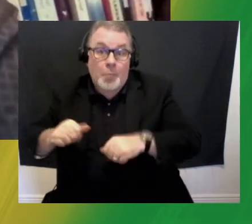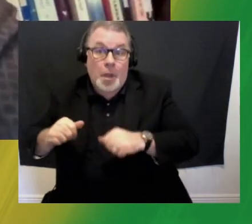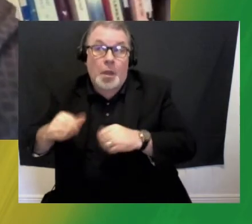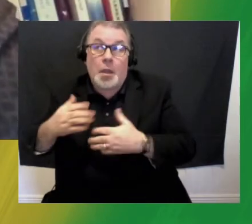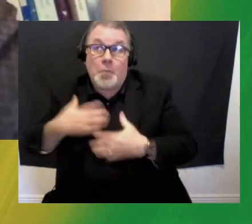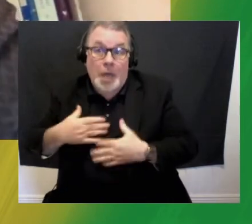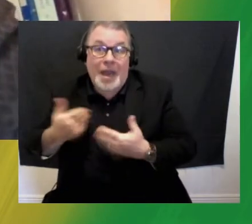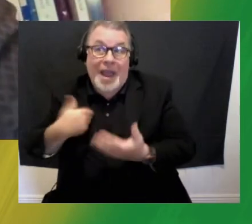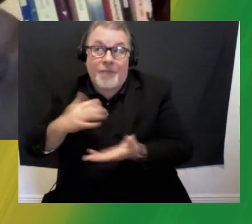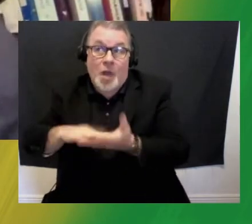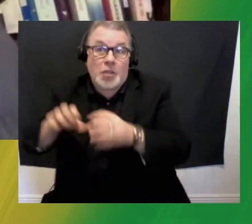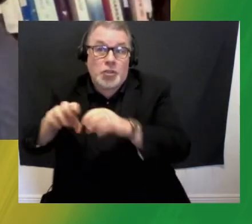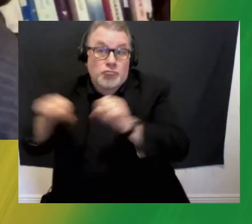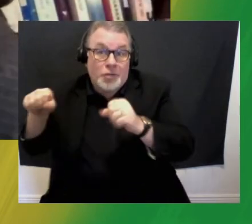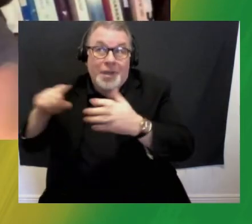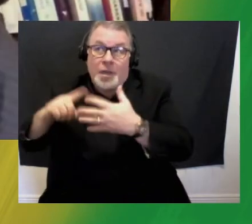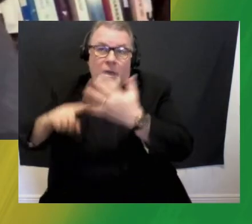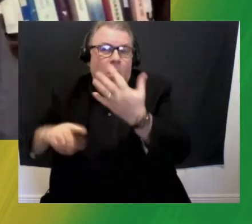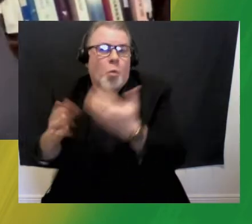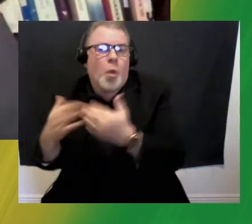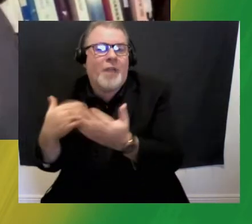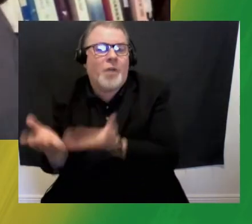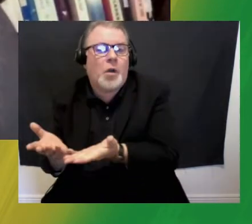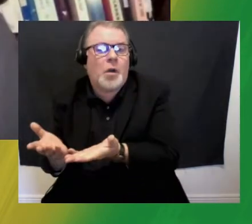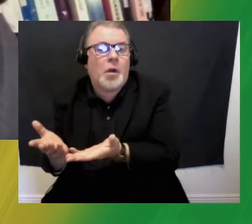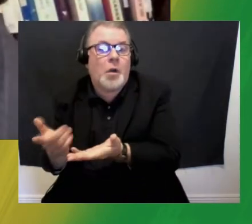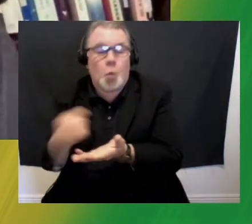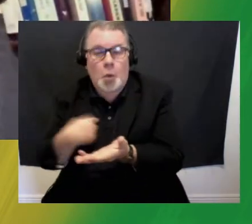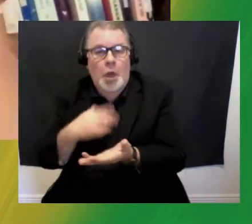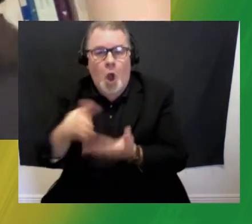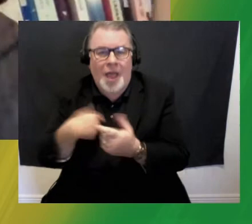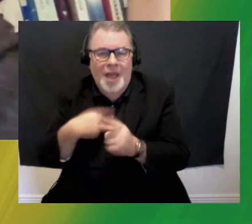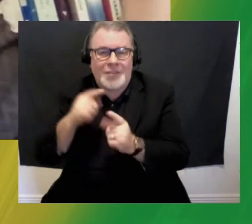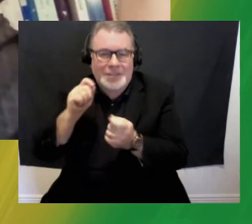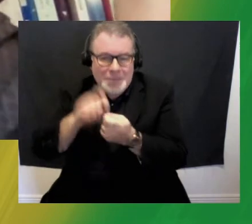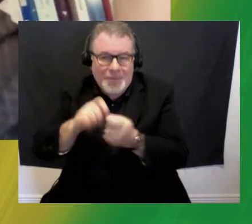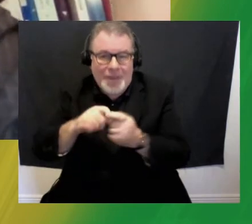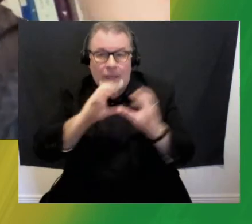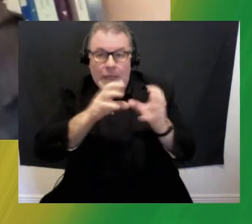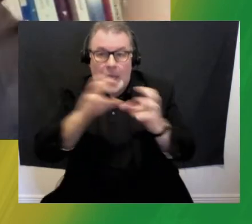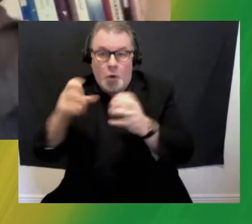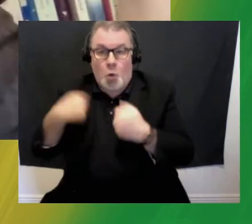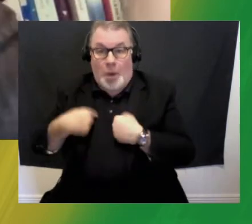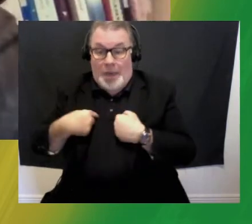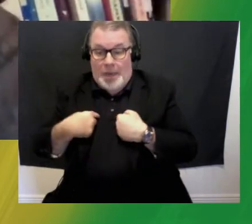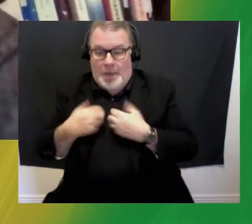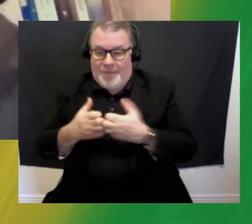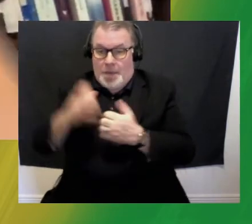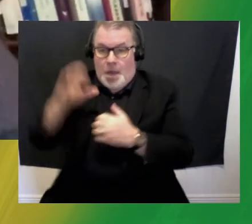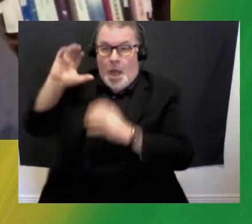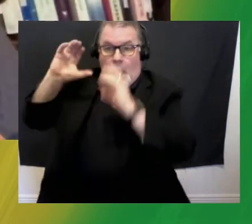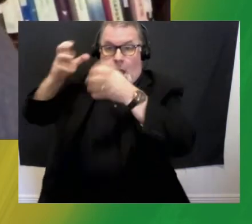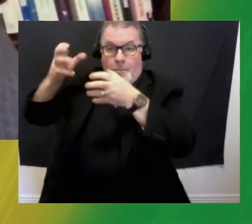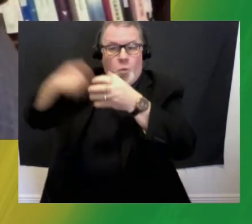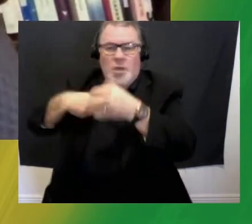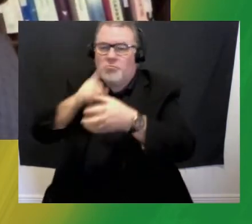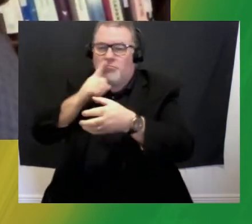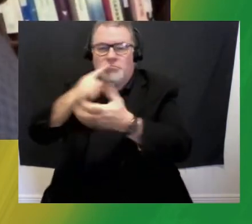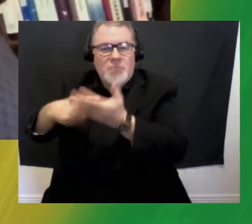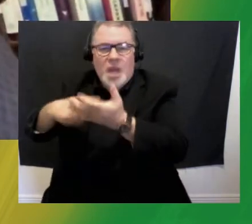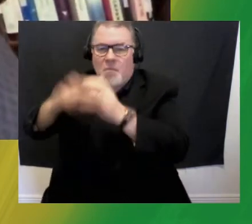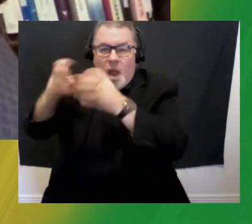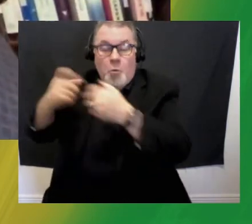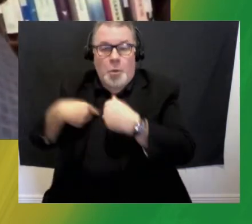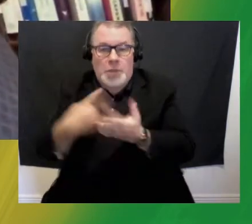having a college degree or whatever, right? Like we all have got certain categories where we're the up and we don't want to talk about the up. We want to talk about where we got